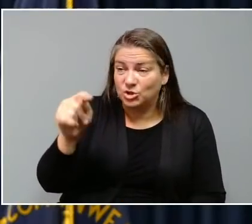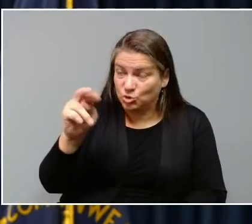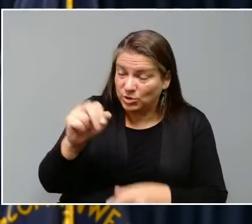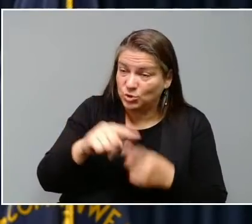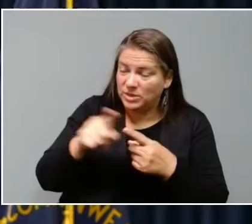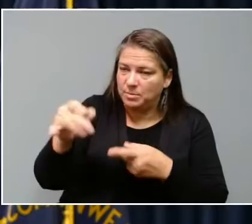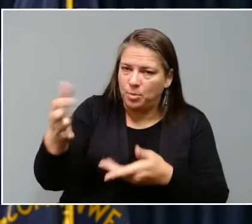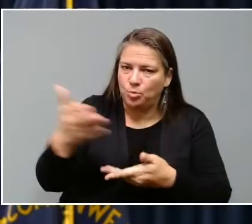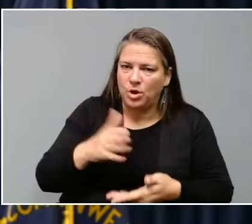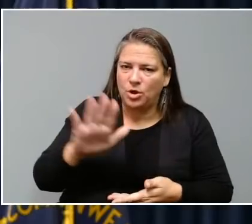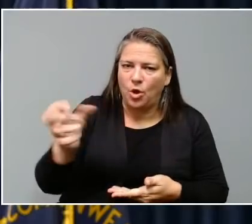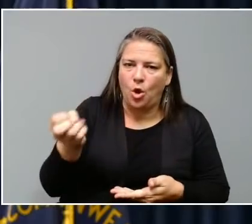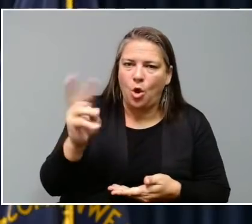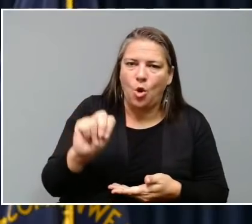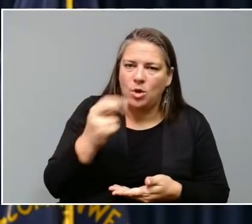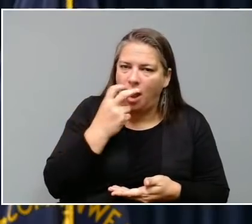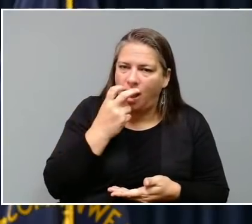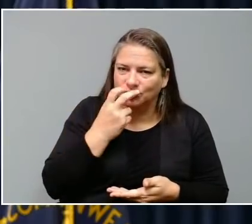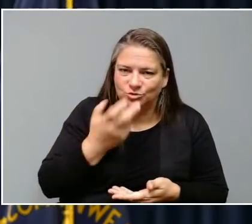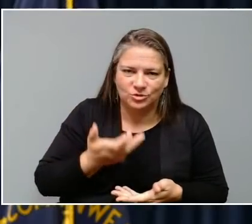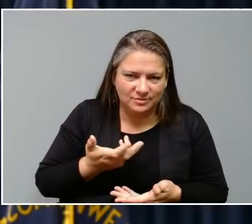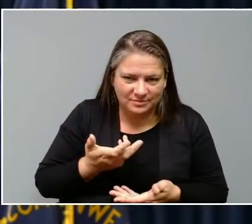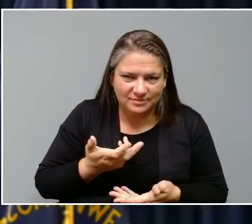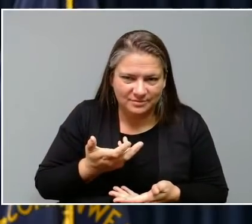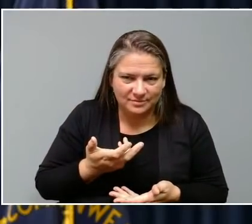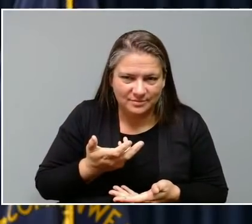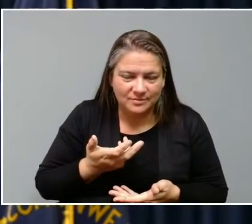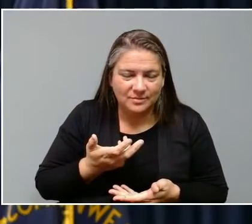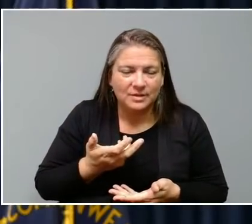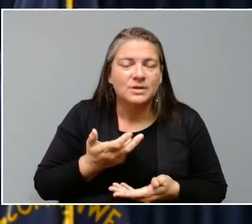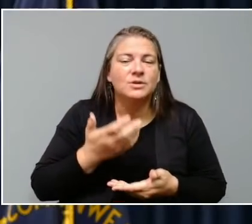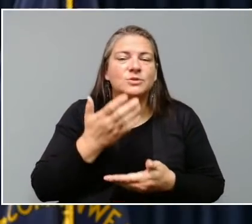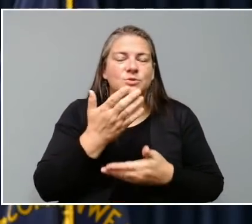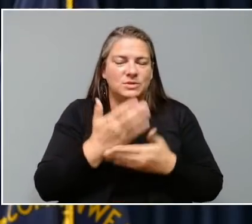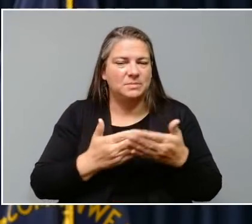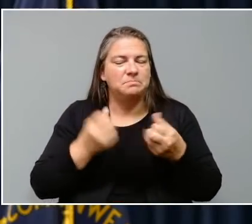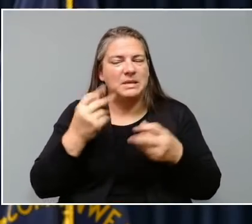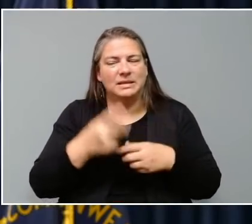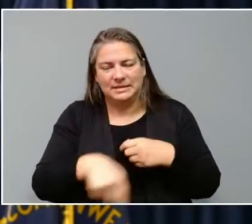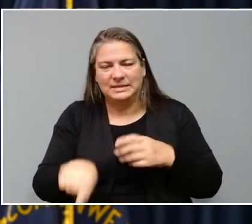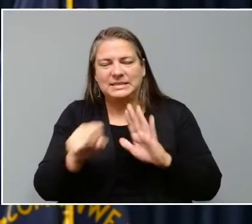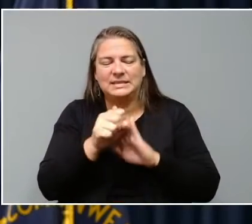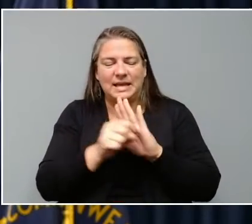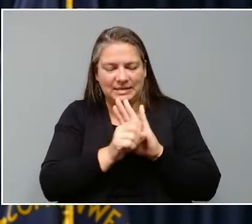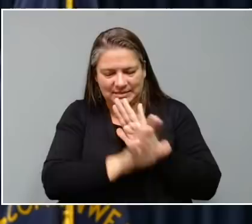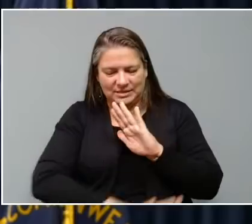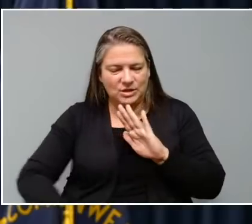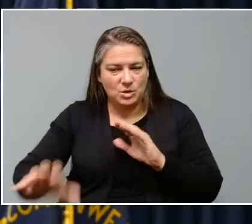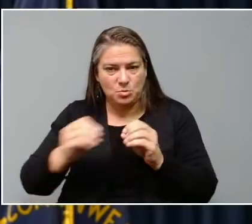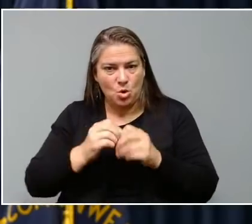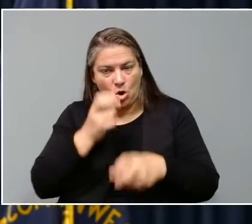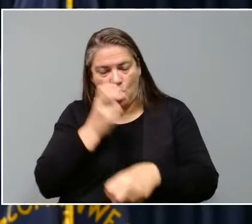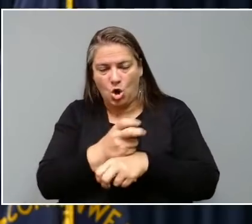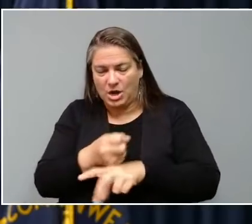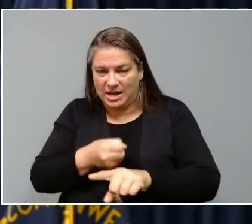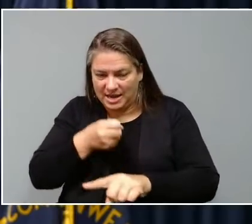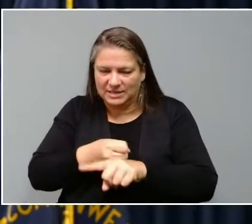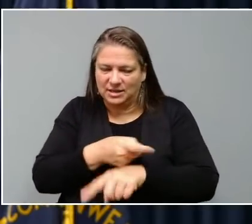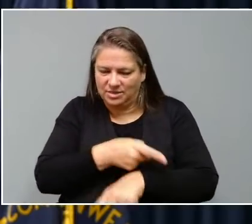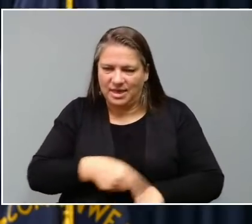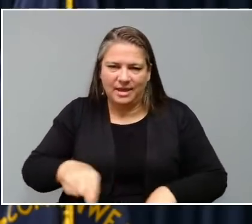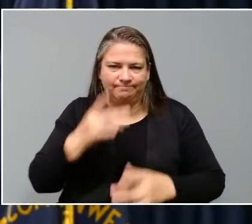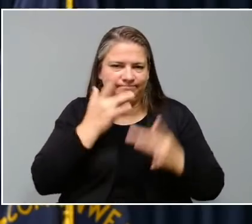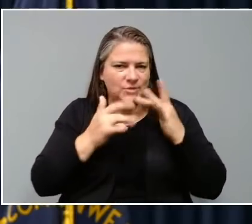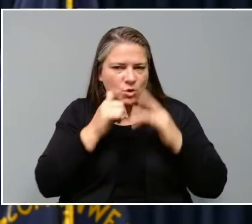some shortages is being reported, and the states hit harder than us is concerning. So we have another message